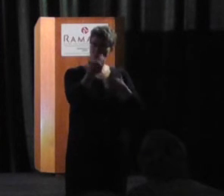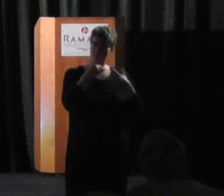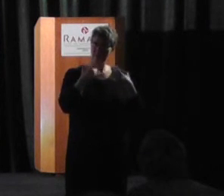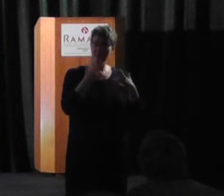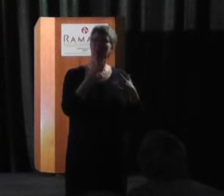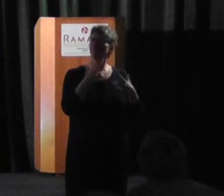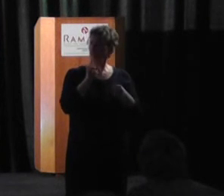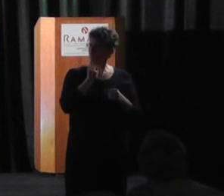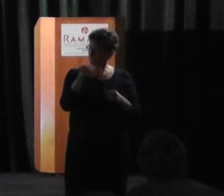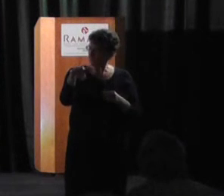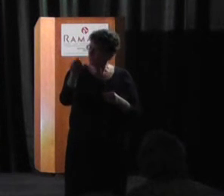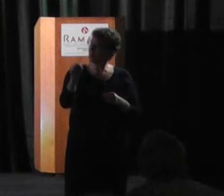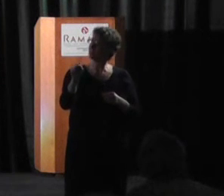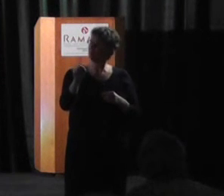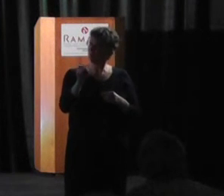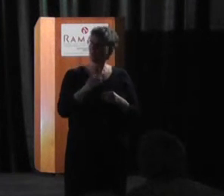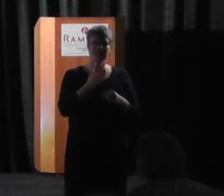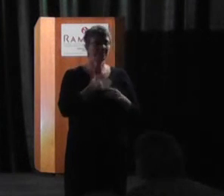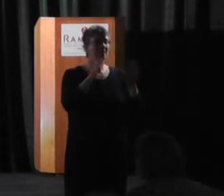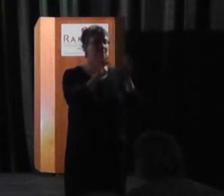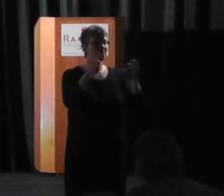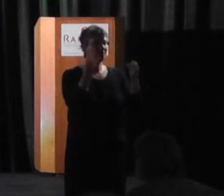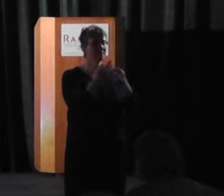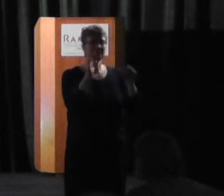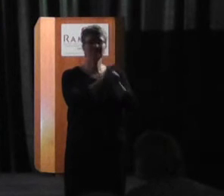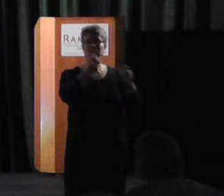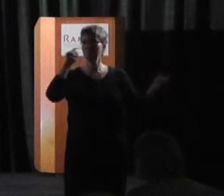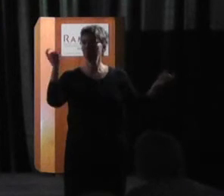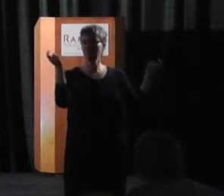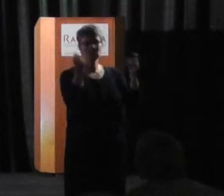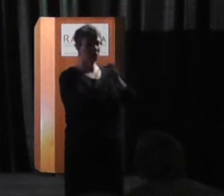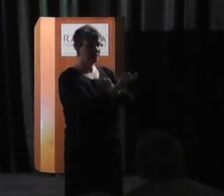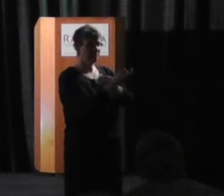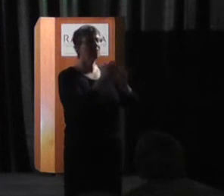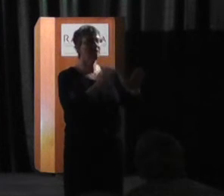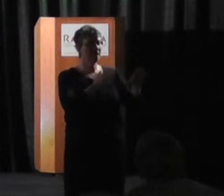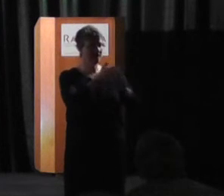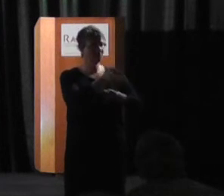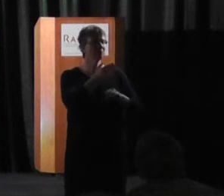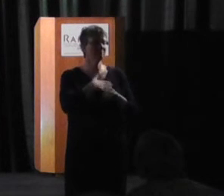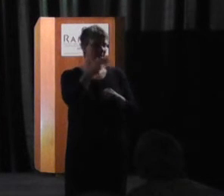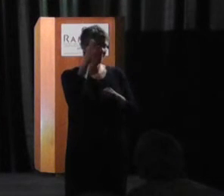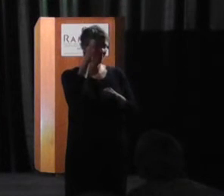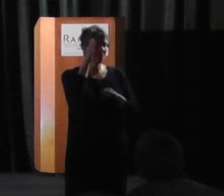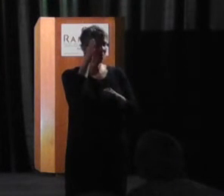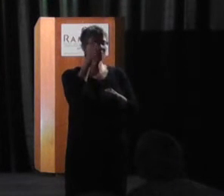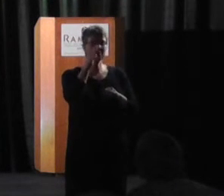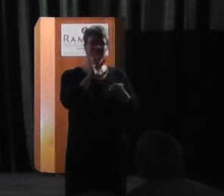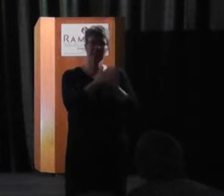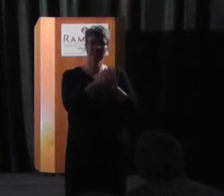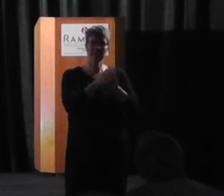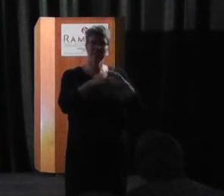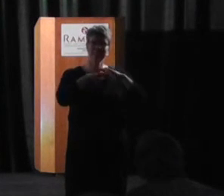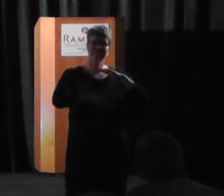no questions asked. Our family has changed completely and utterly since it happened. And we want to make